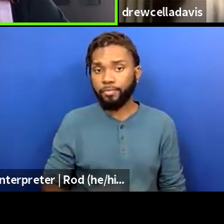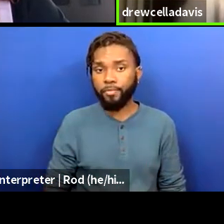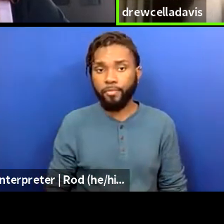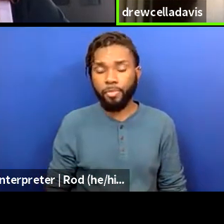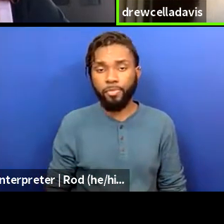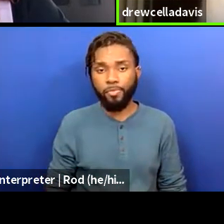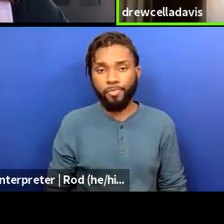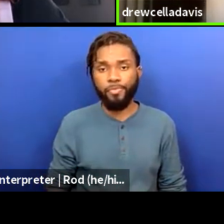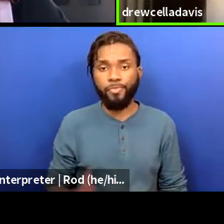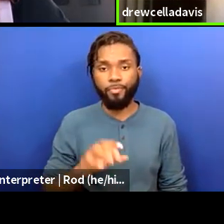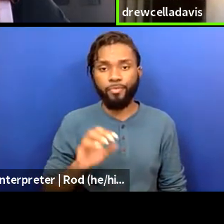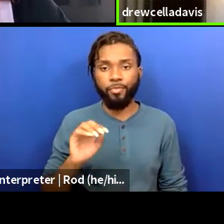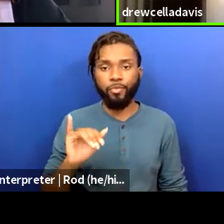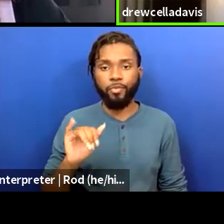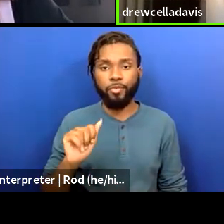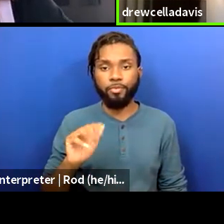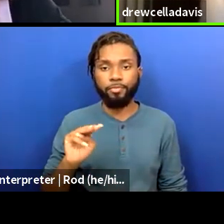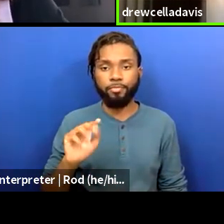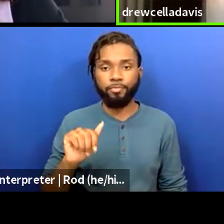Yeah, so